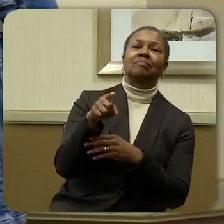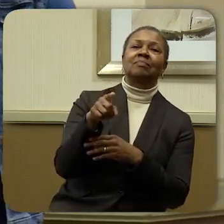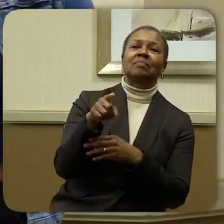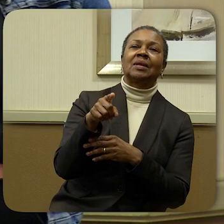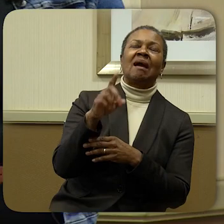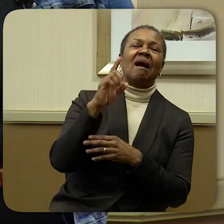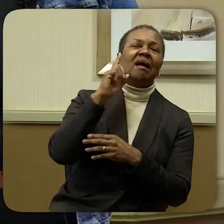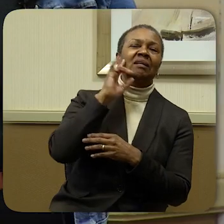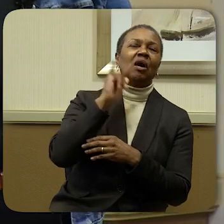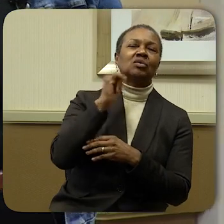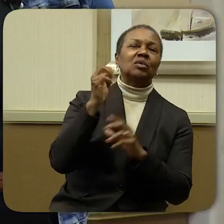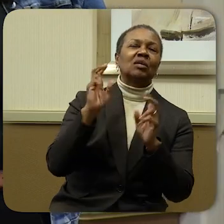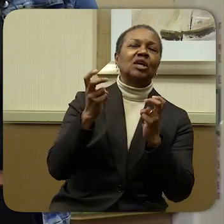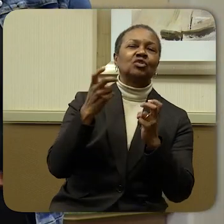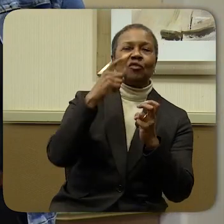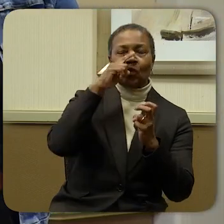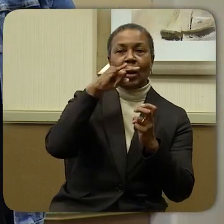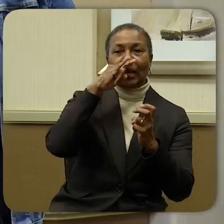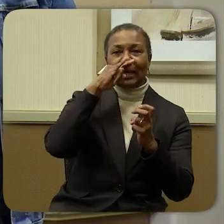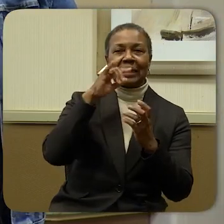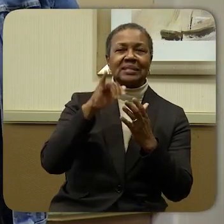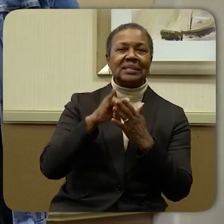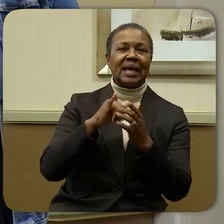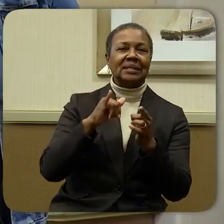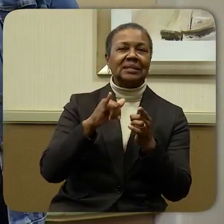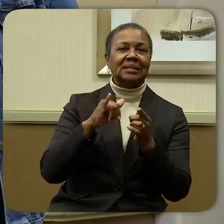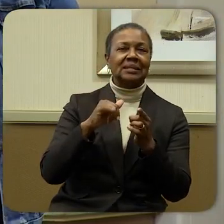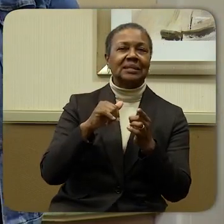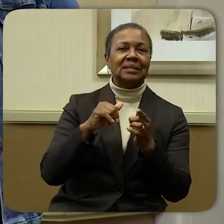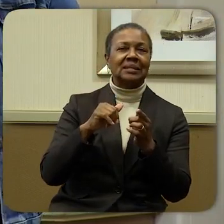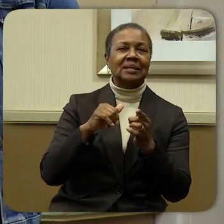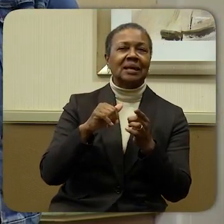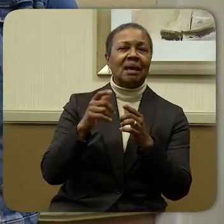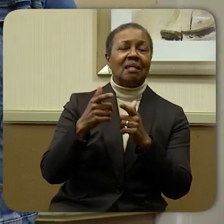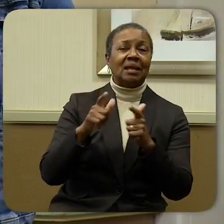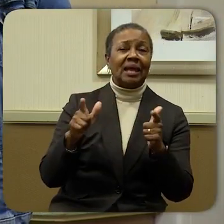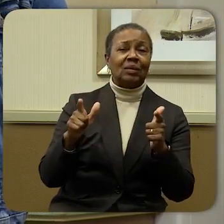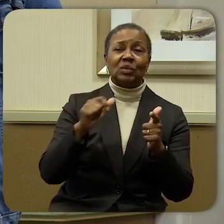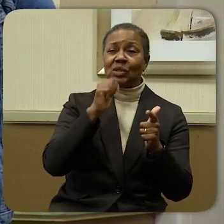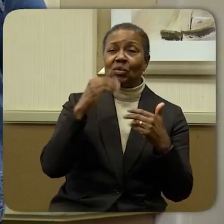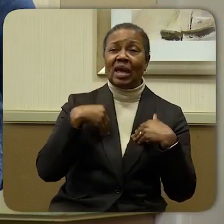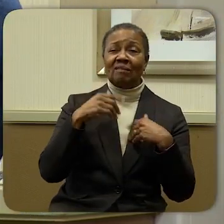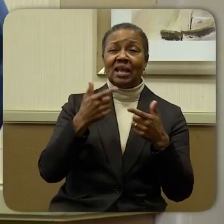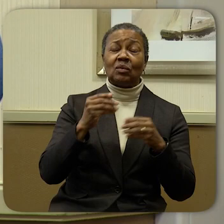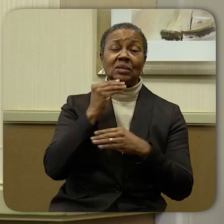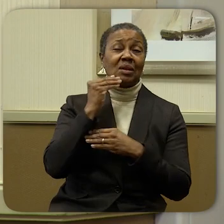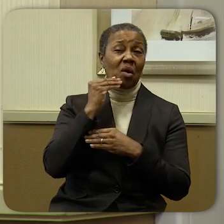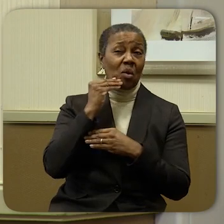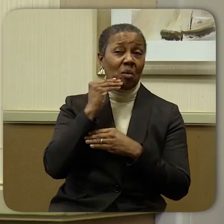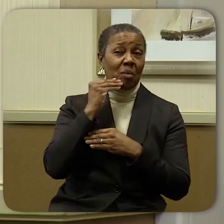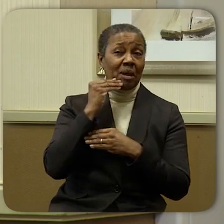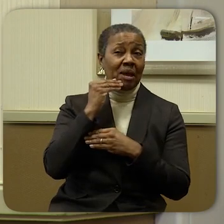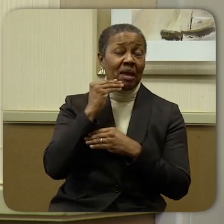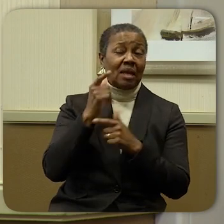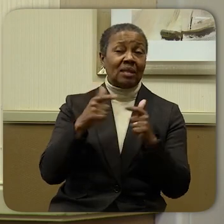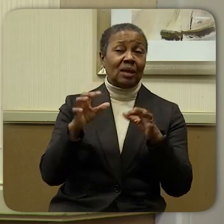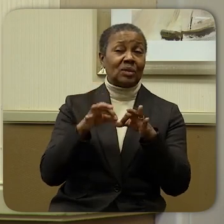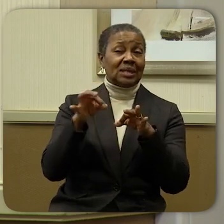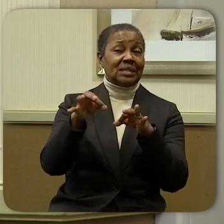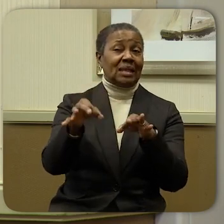also the other issue for some of our kids that their language, when they don't have it at home, and then their language is so